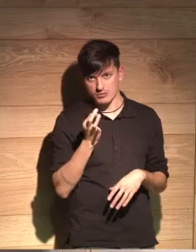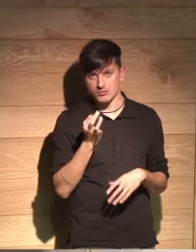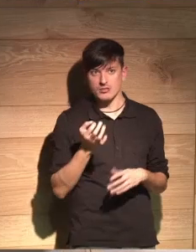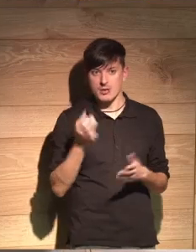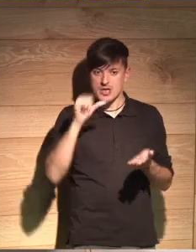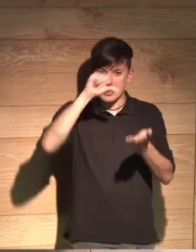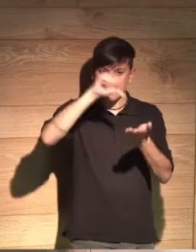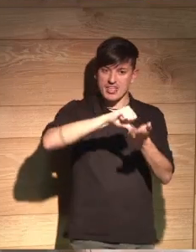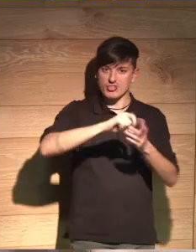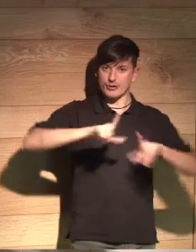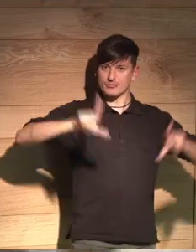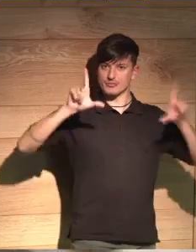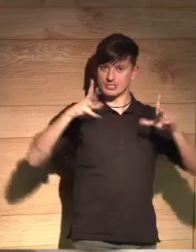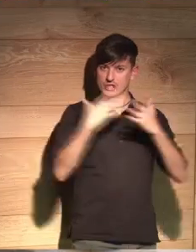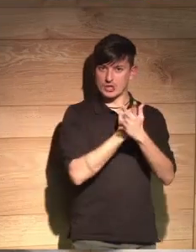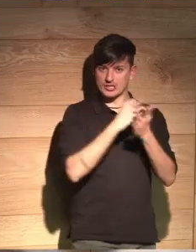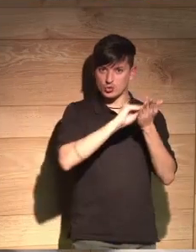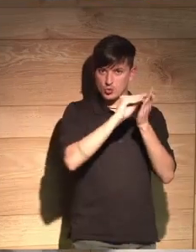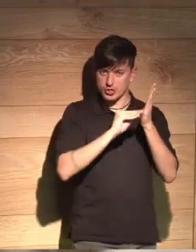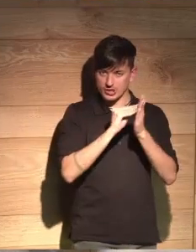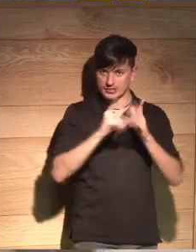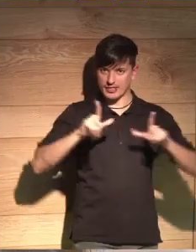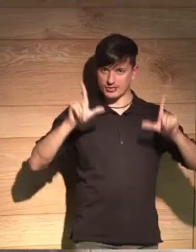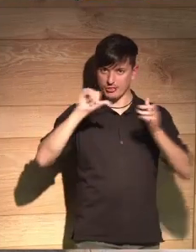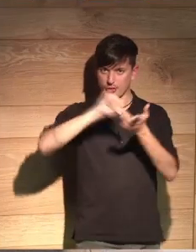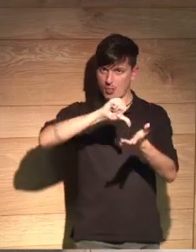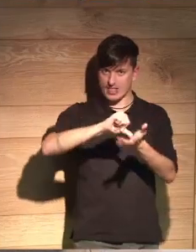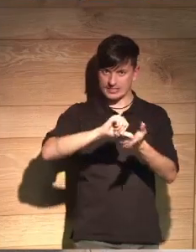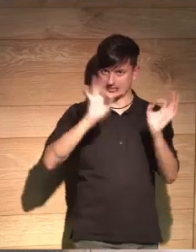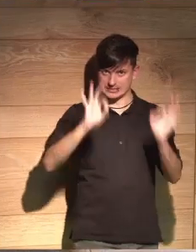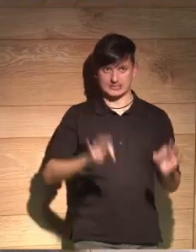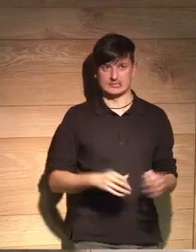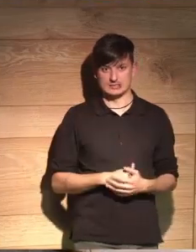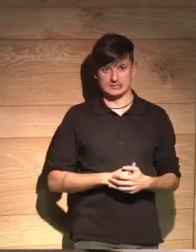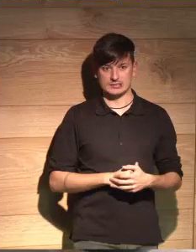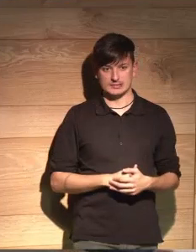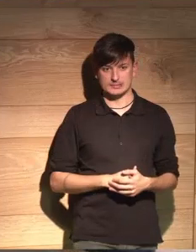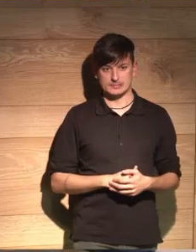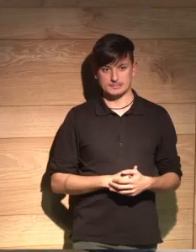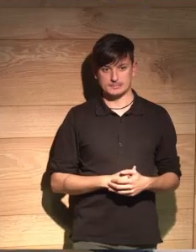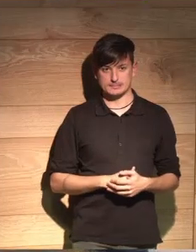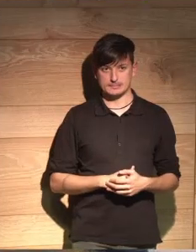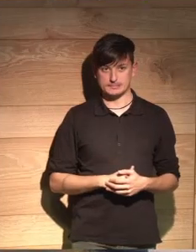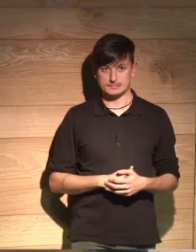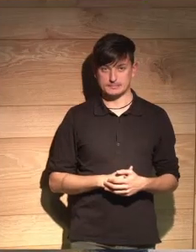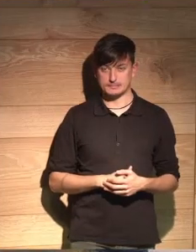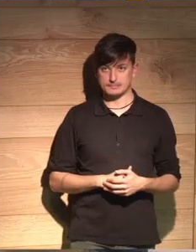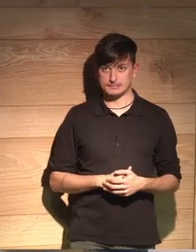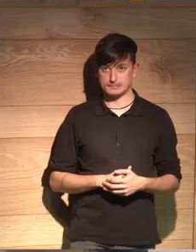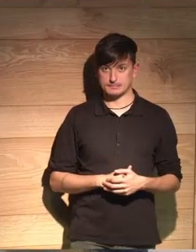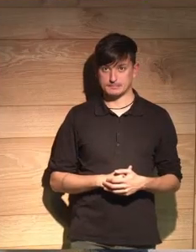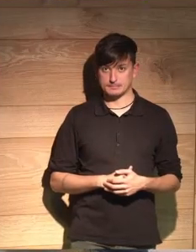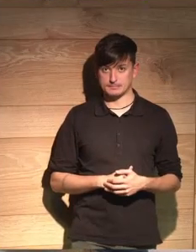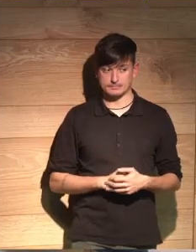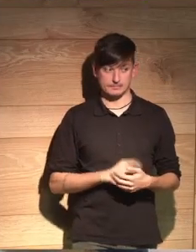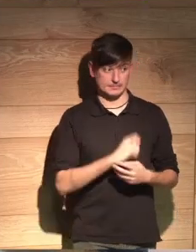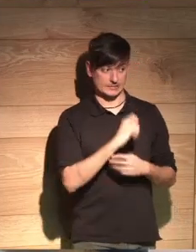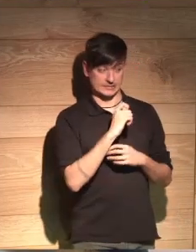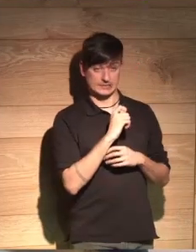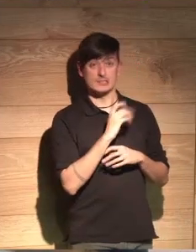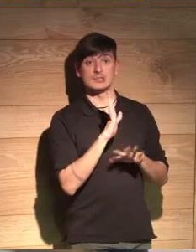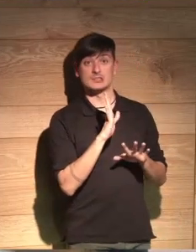middle of every solution. Precisamente hablando de